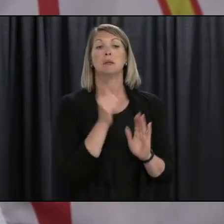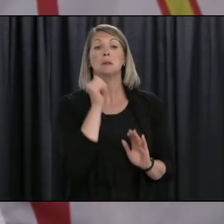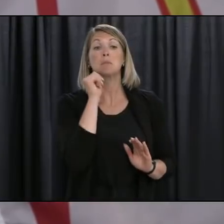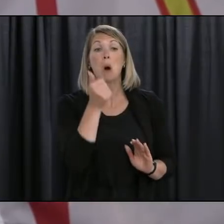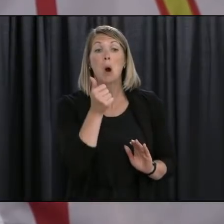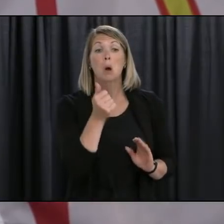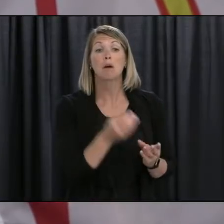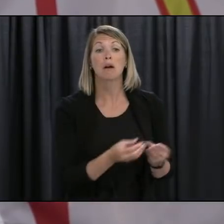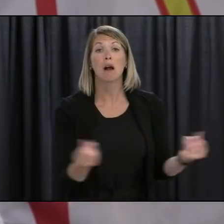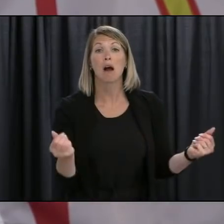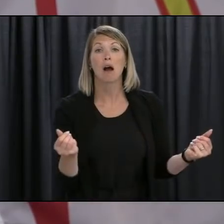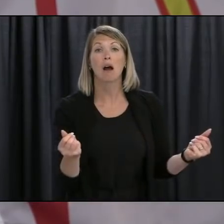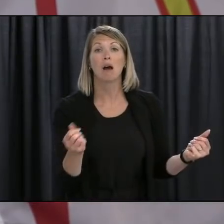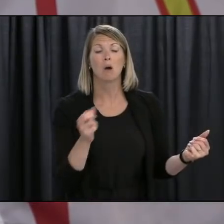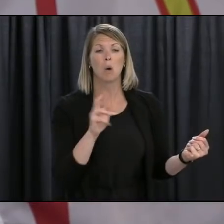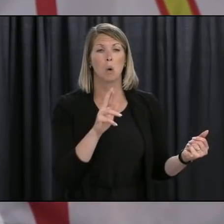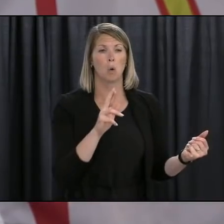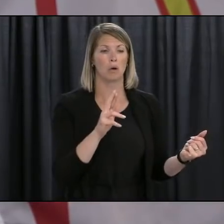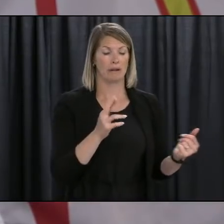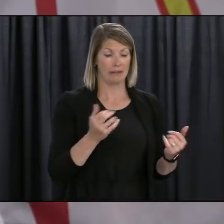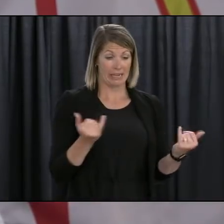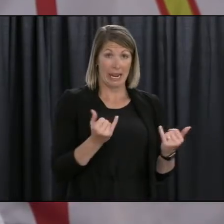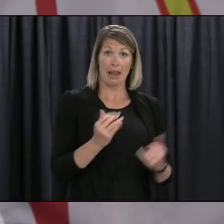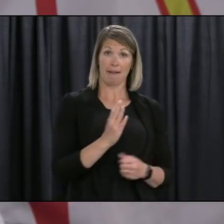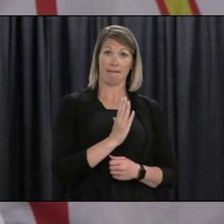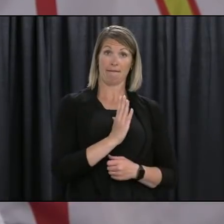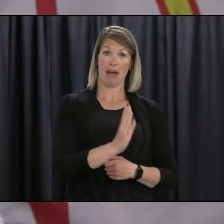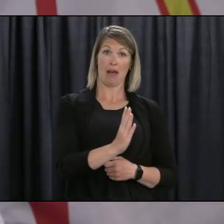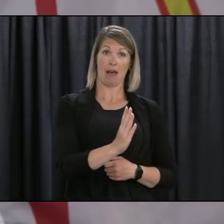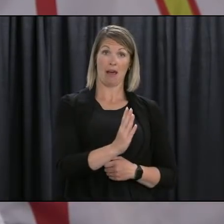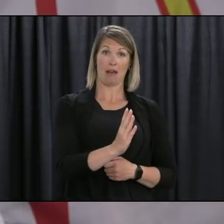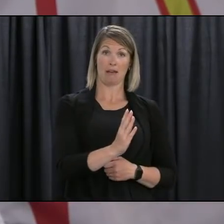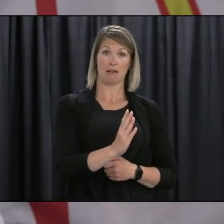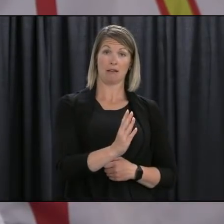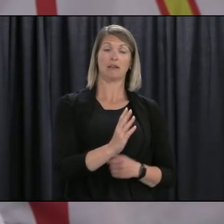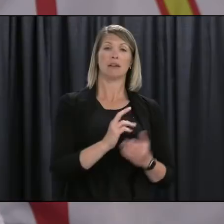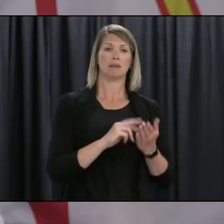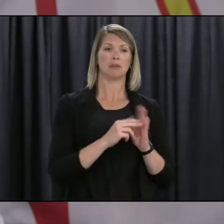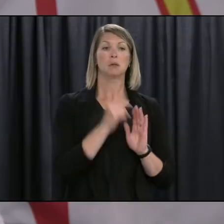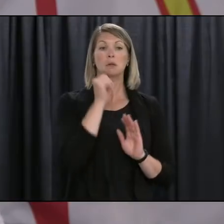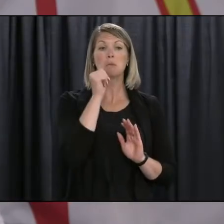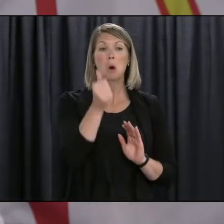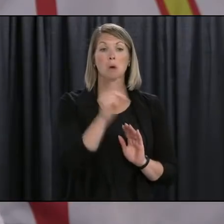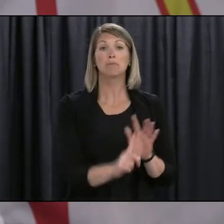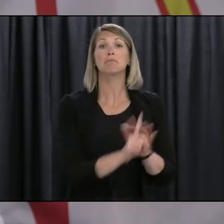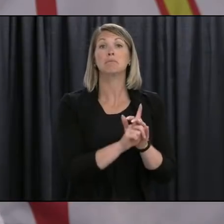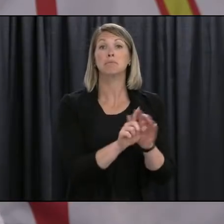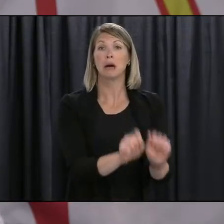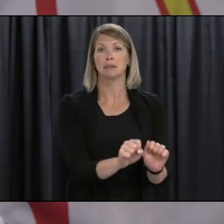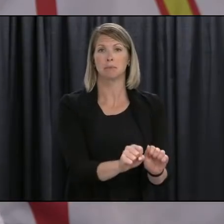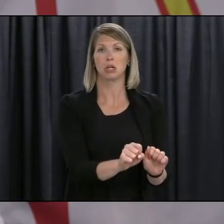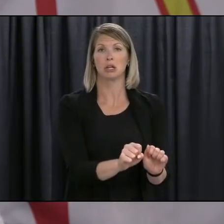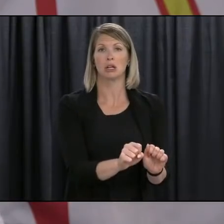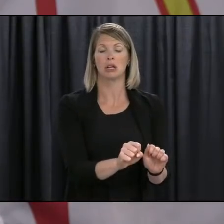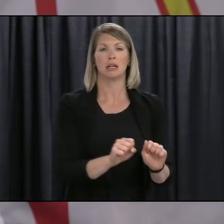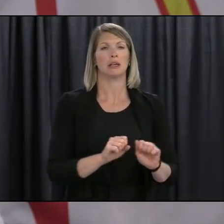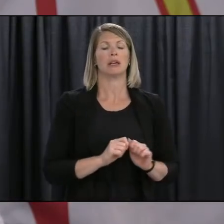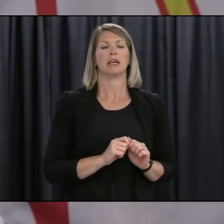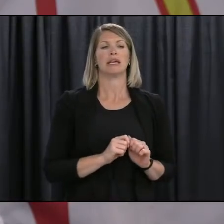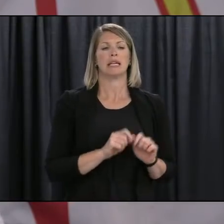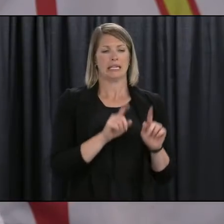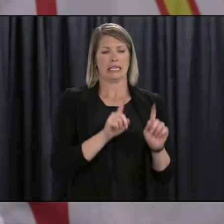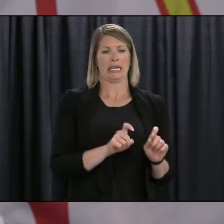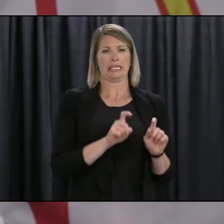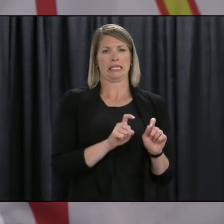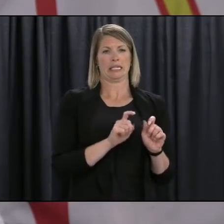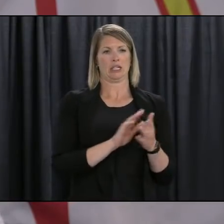diagnose someone when you have suspicion that they have a disease, right? So using it as a screening test,